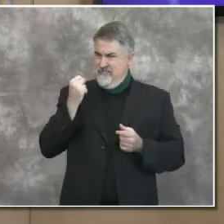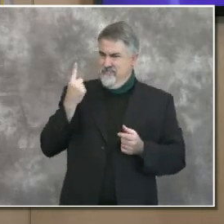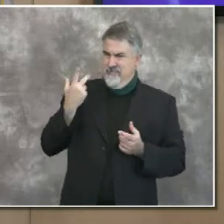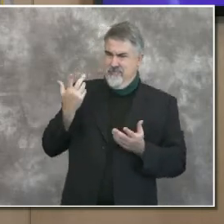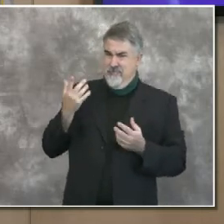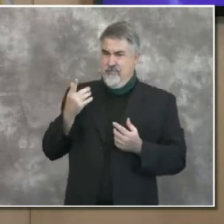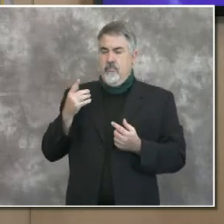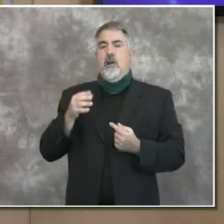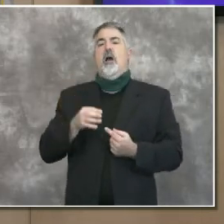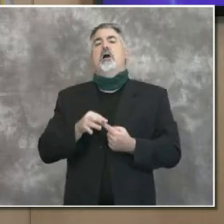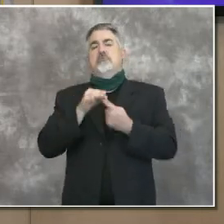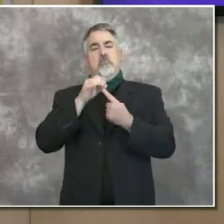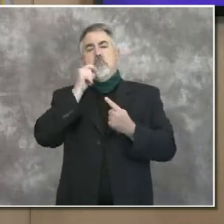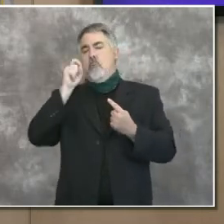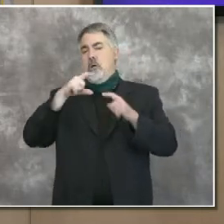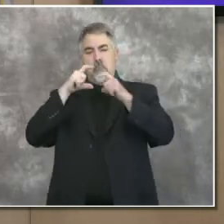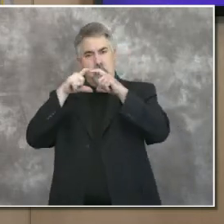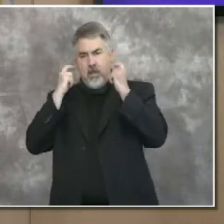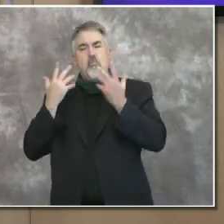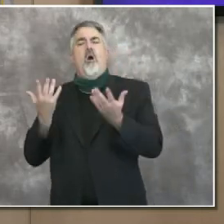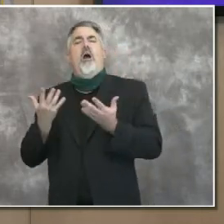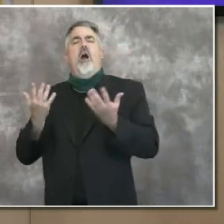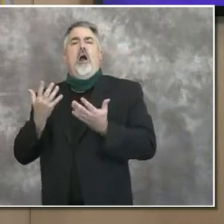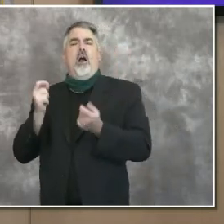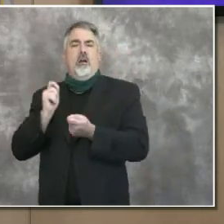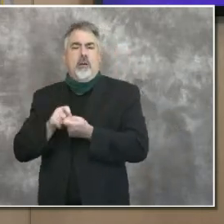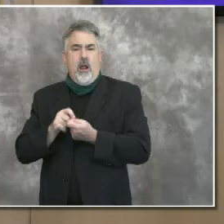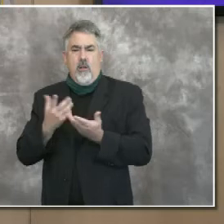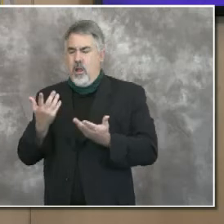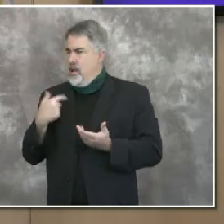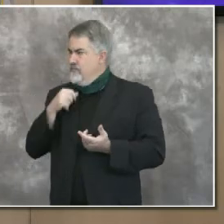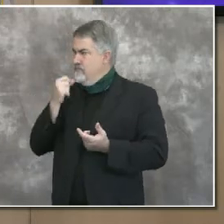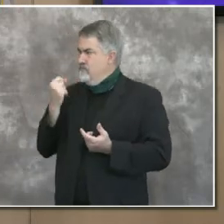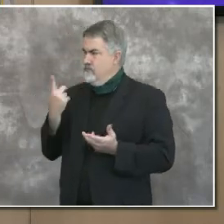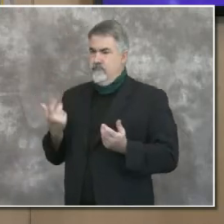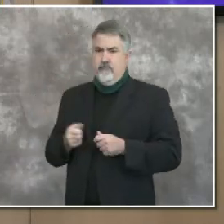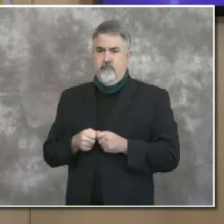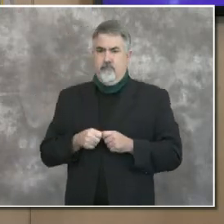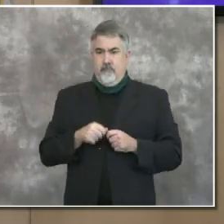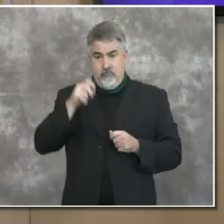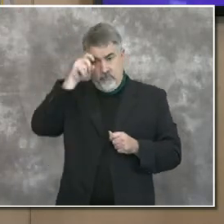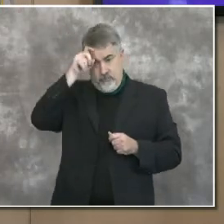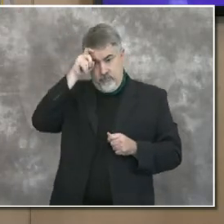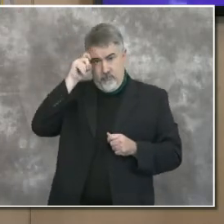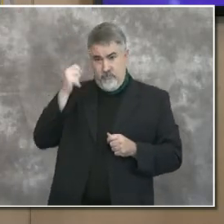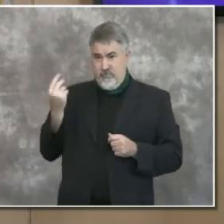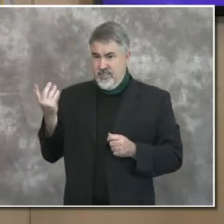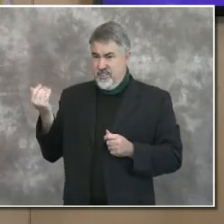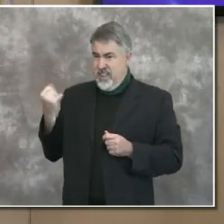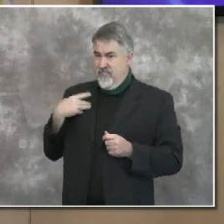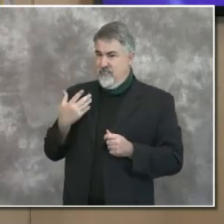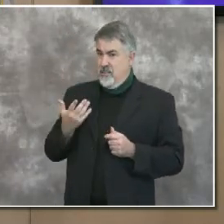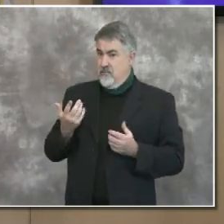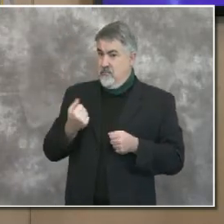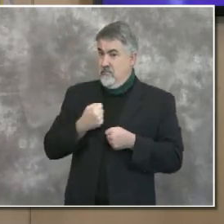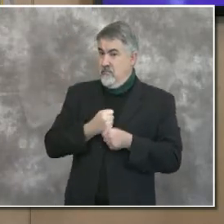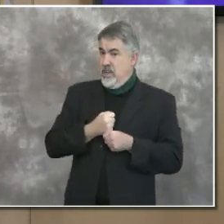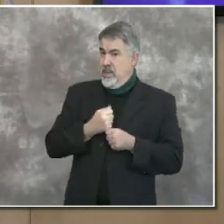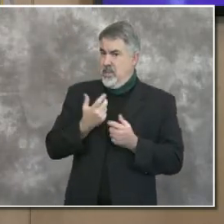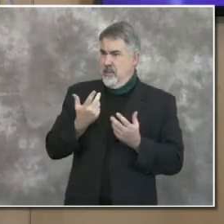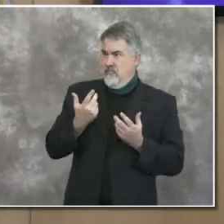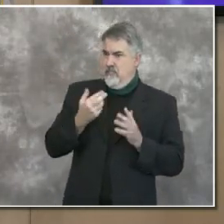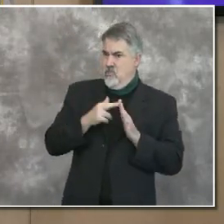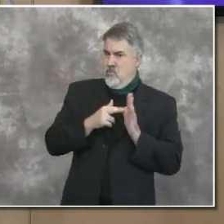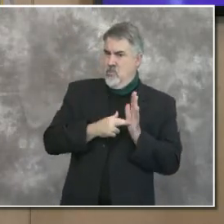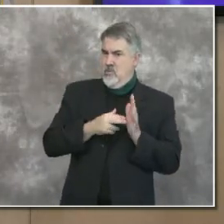exceptions in wearing the mask in public at any time? And, if you aren't planning on releasing an outline now, maybe